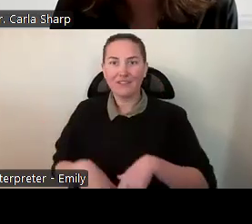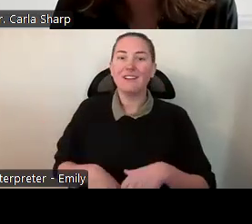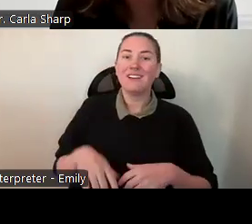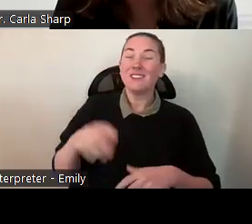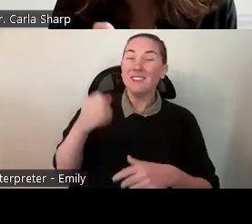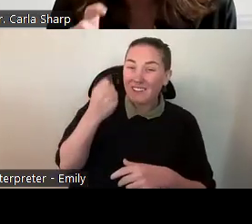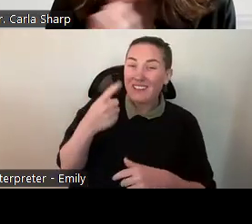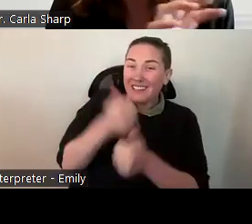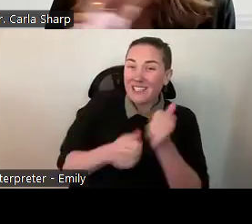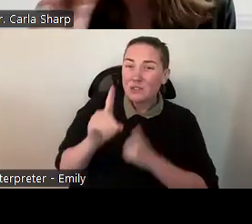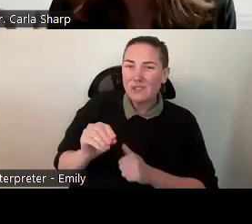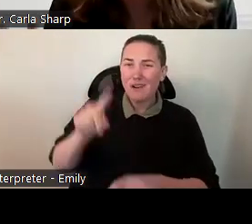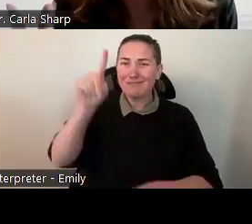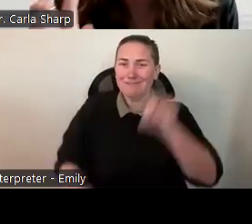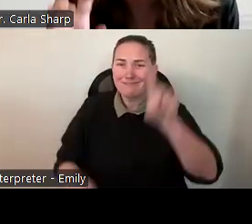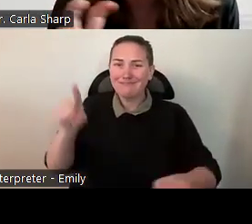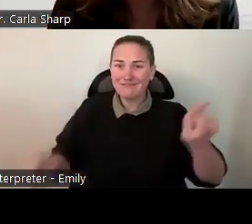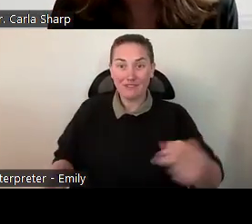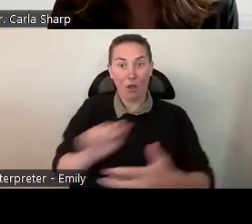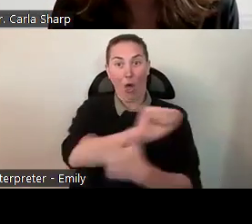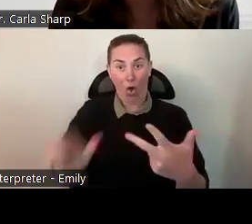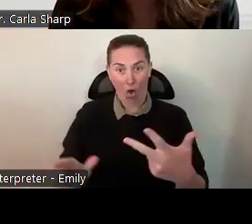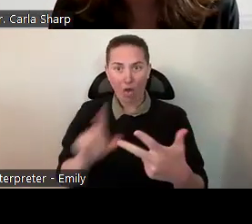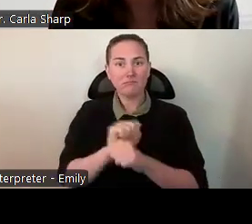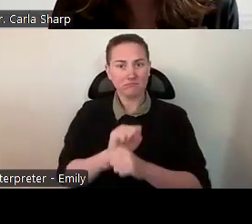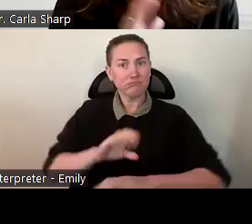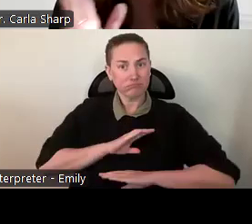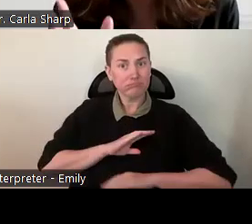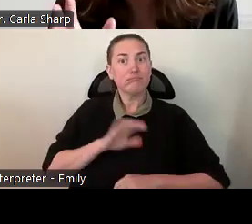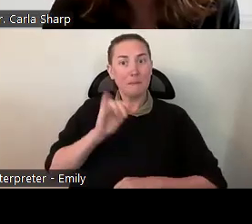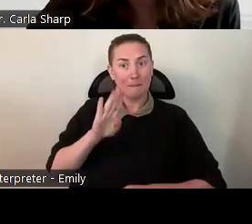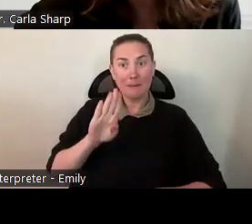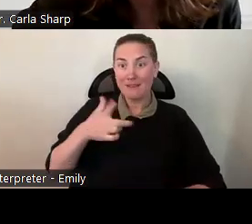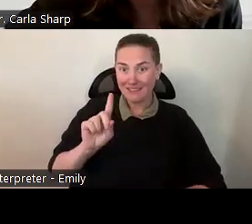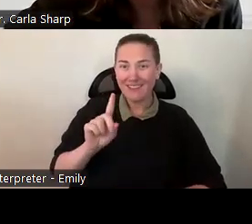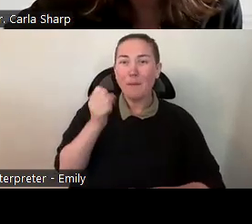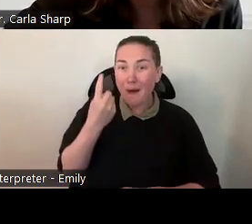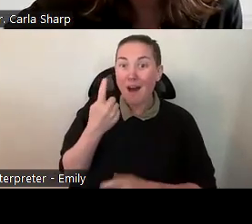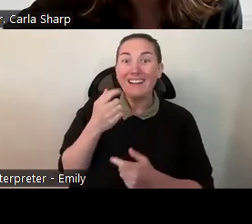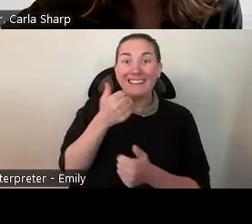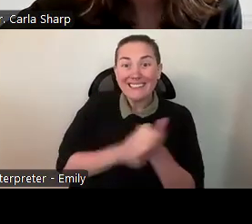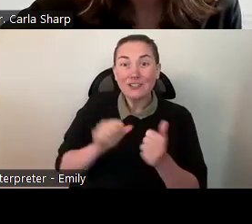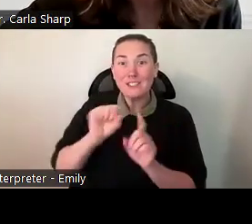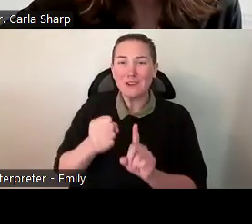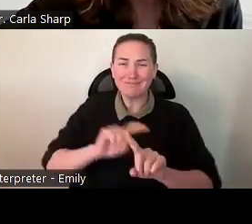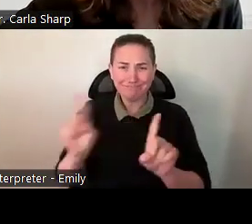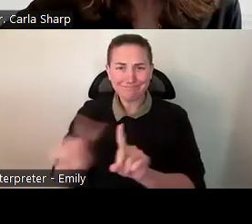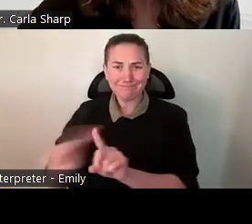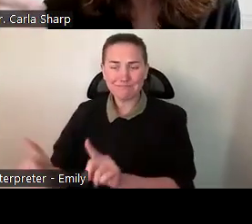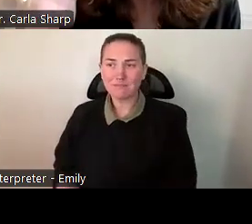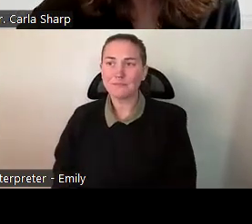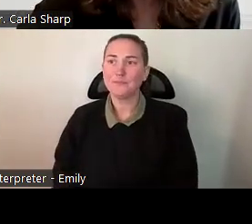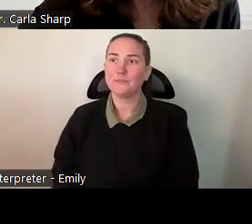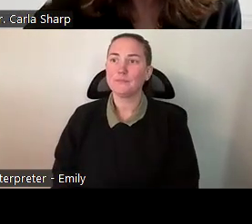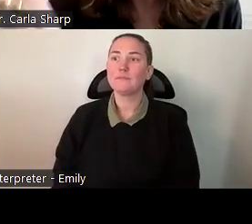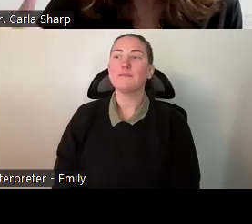within disorder, that all 3 people met criteria for BPD, but they really look very different from each other.